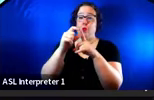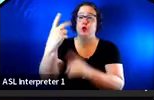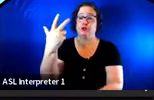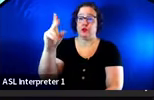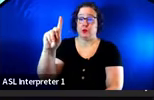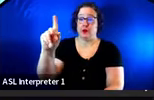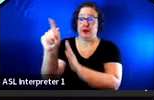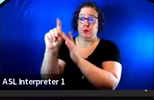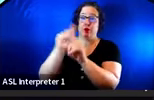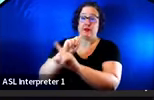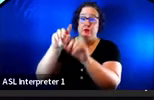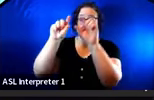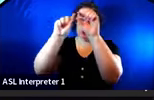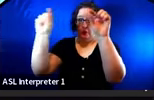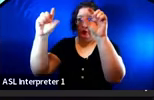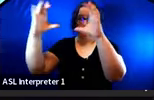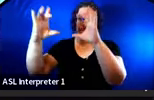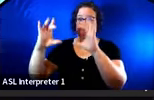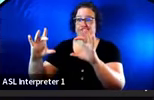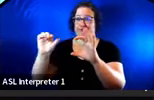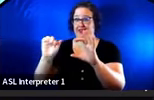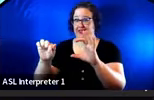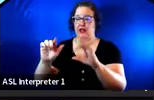heading is of a larger style